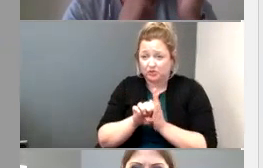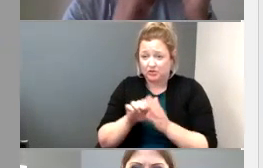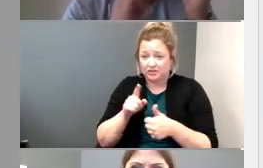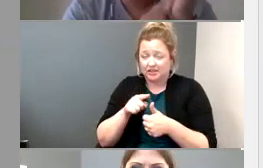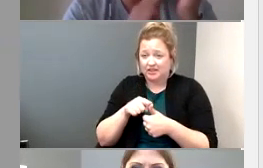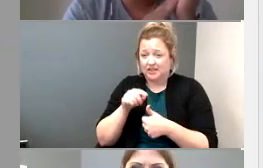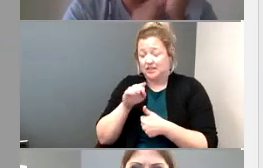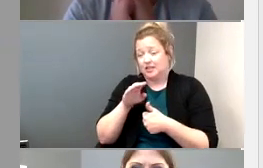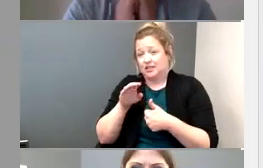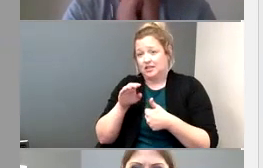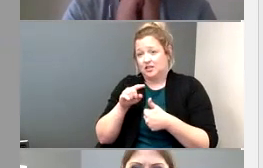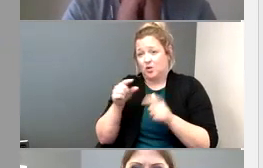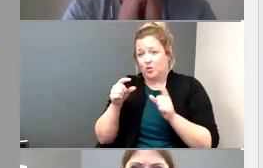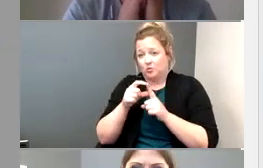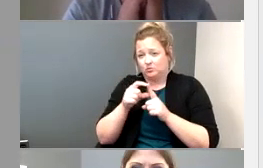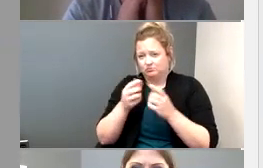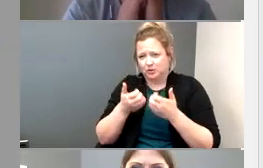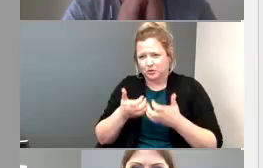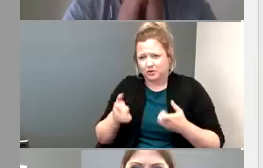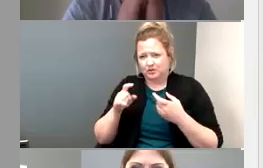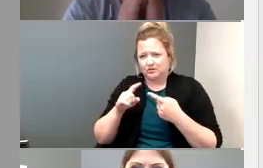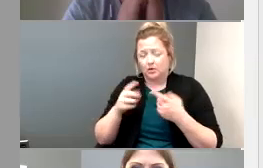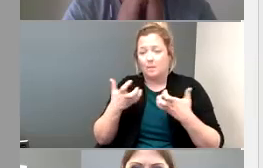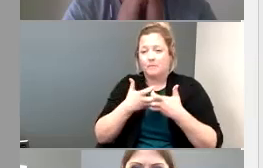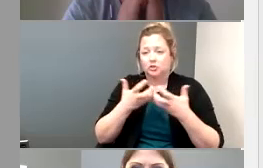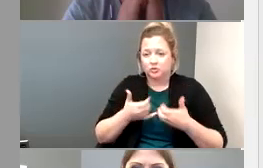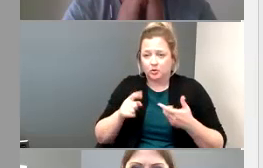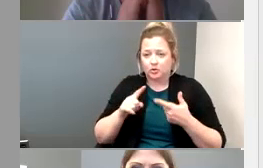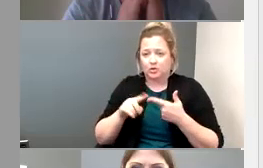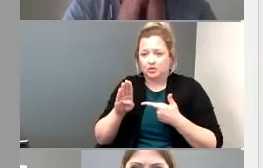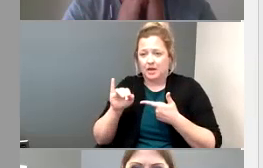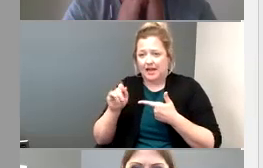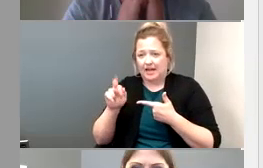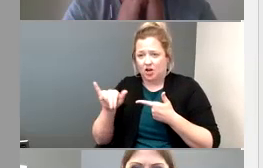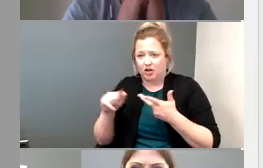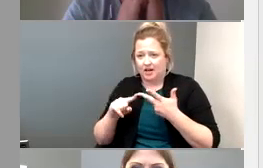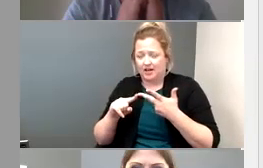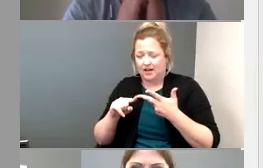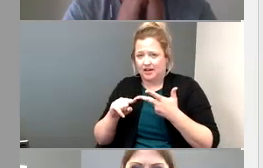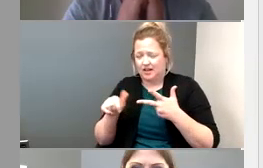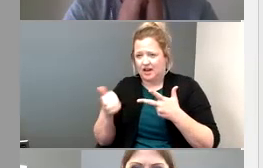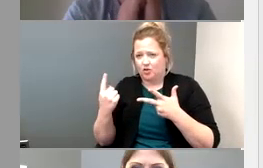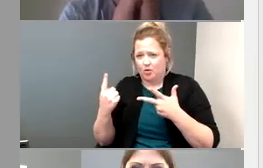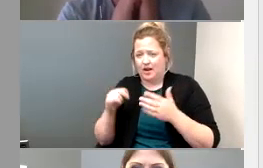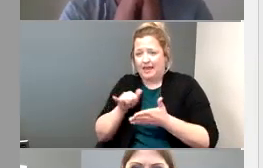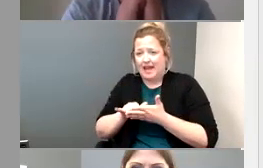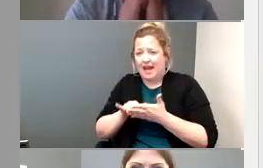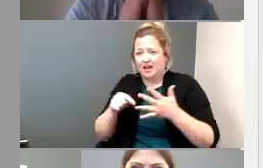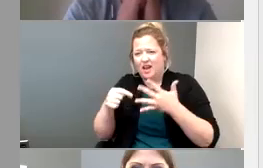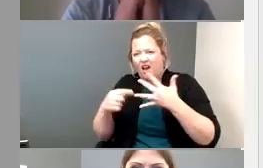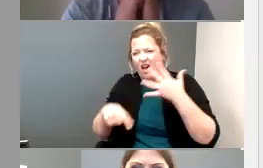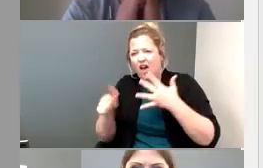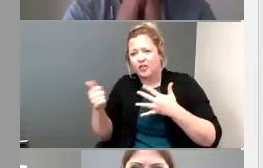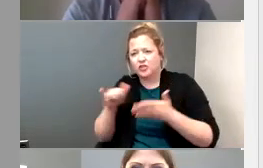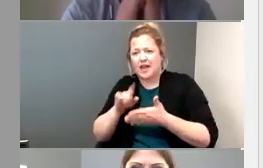Fibonacci that are also recursive algorithms? Recursive algorithms. You can do quicksort recursively, correct?